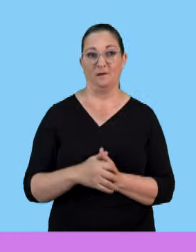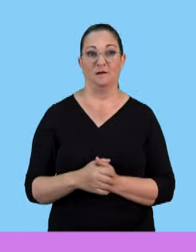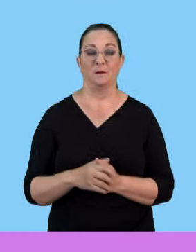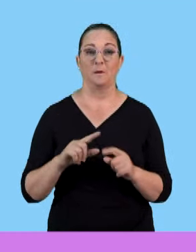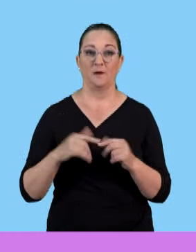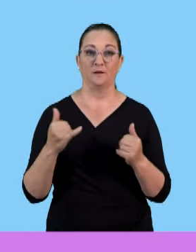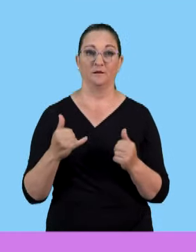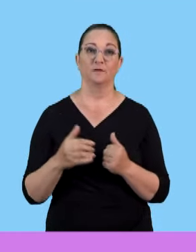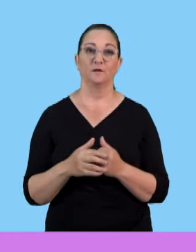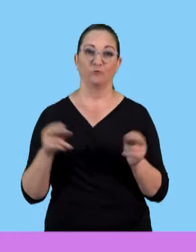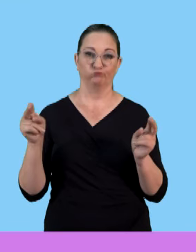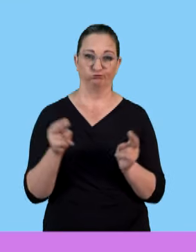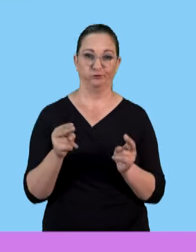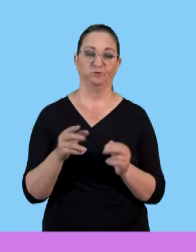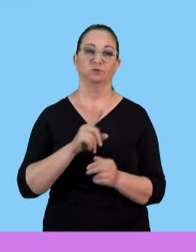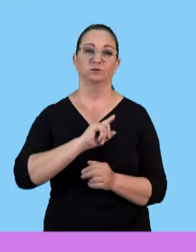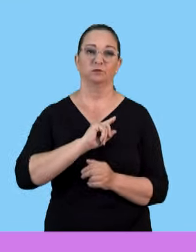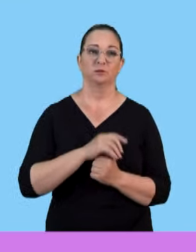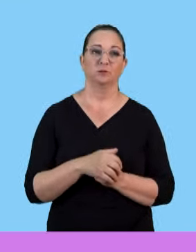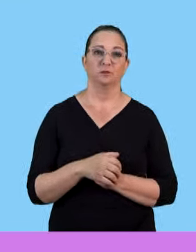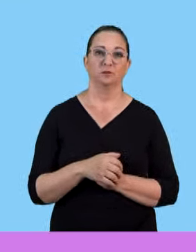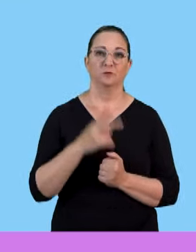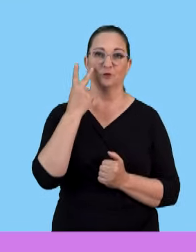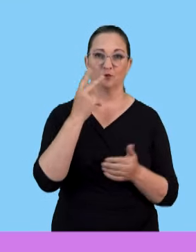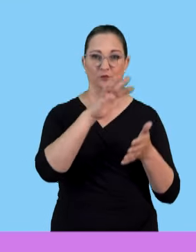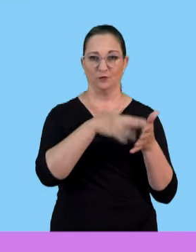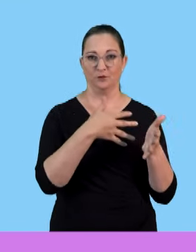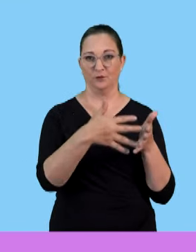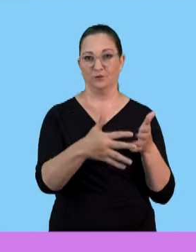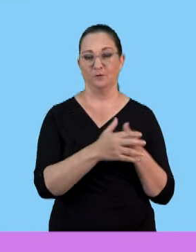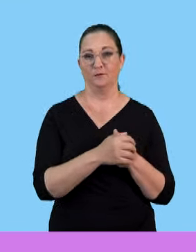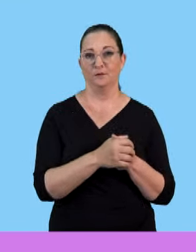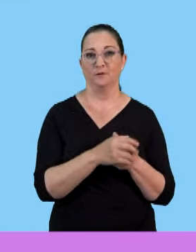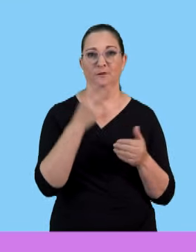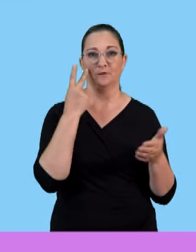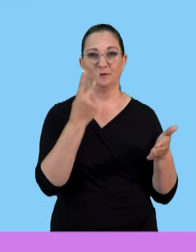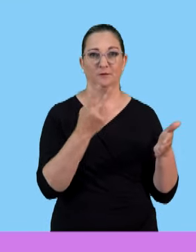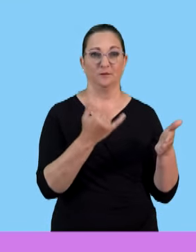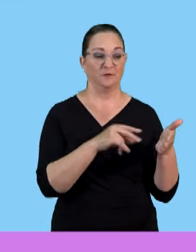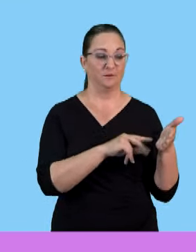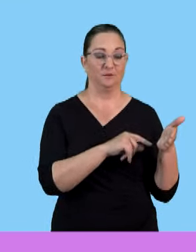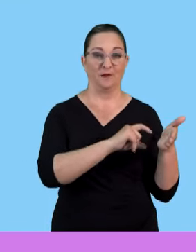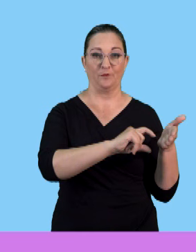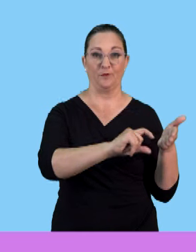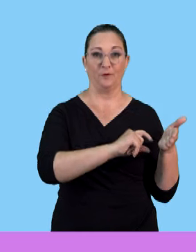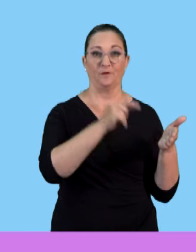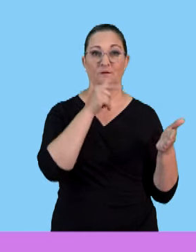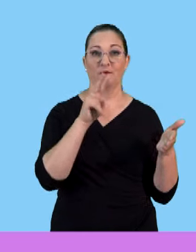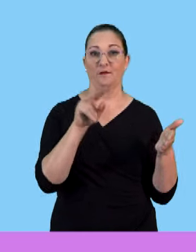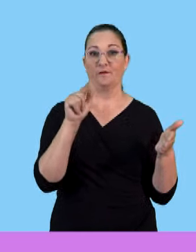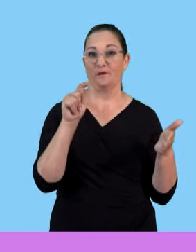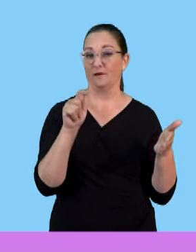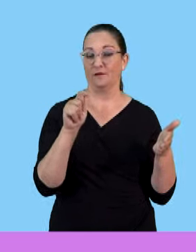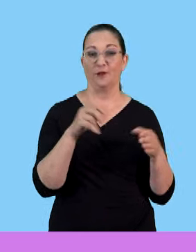149.10. Rounding that up, 10 cents. So now looking at our tables down there, it says VAT